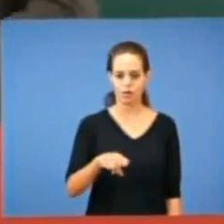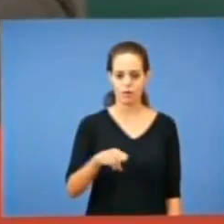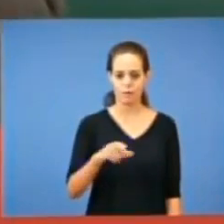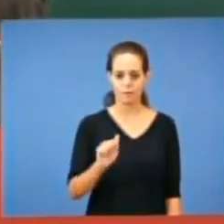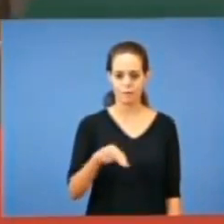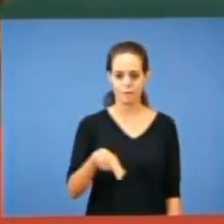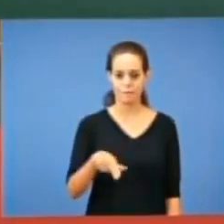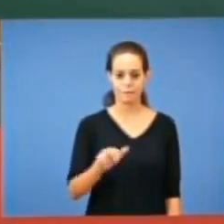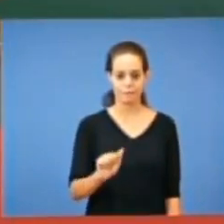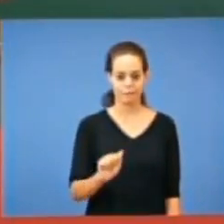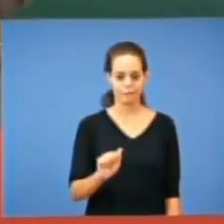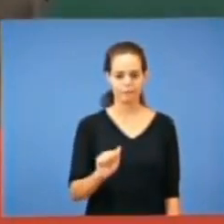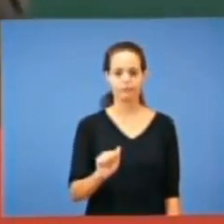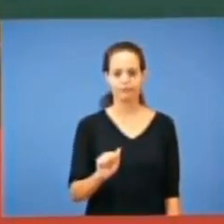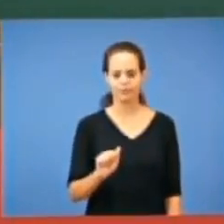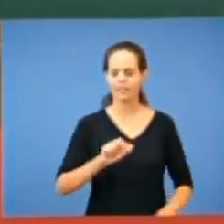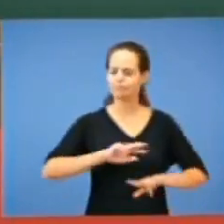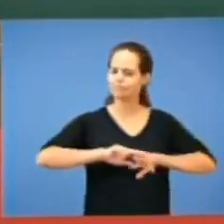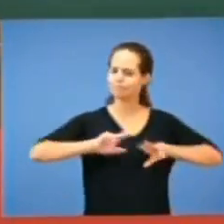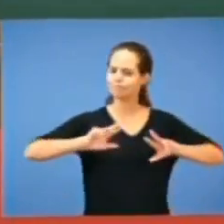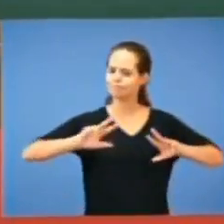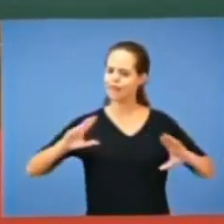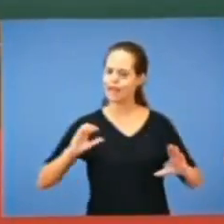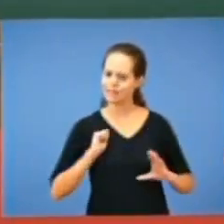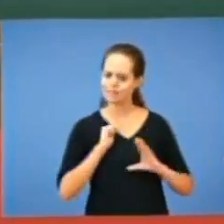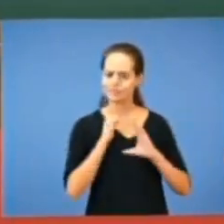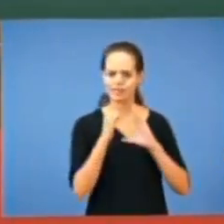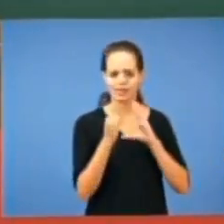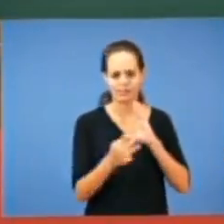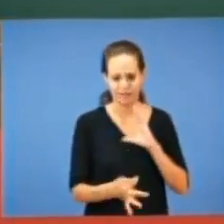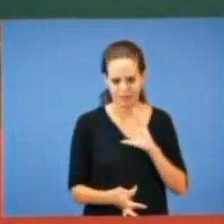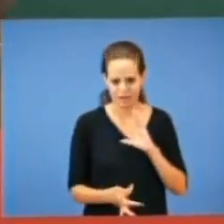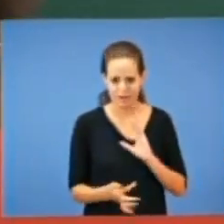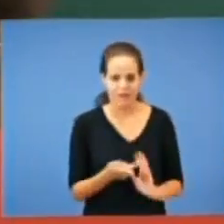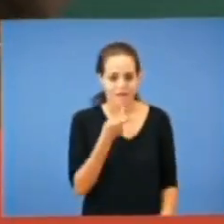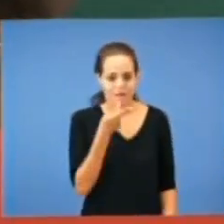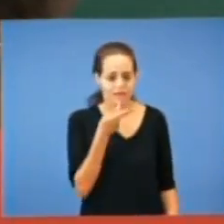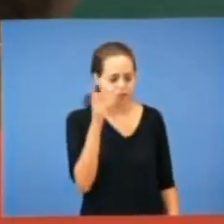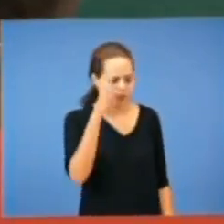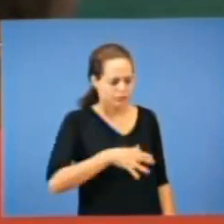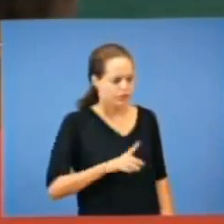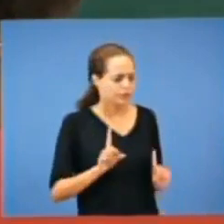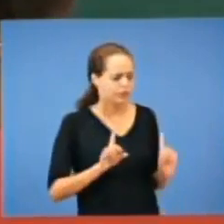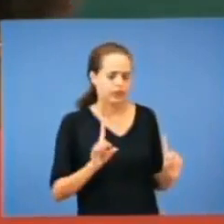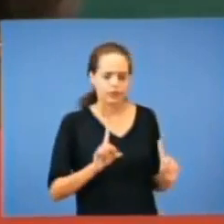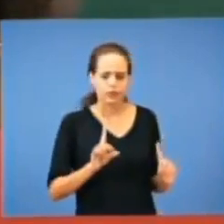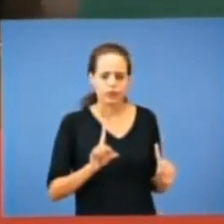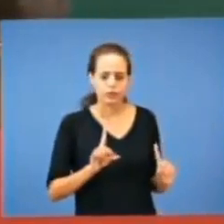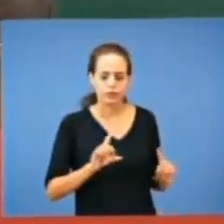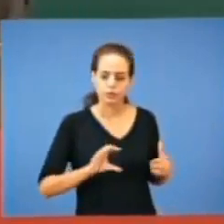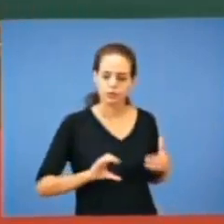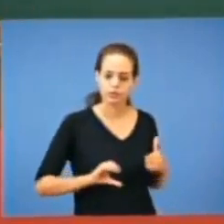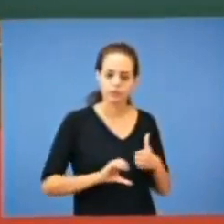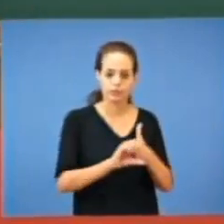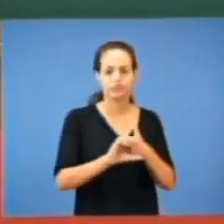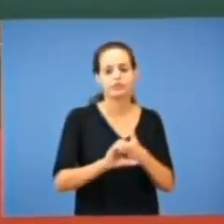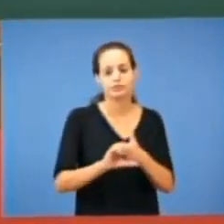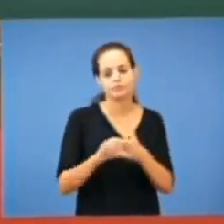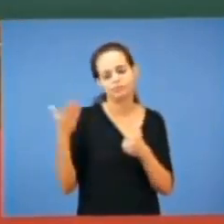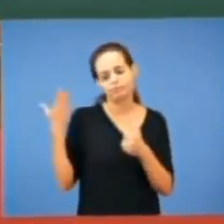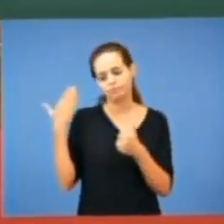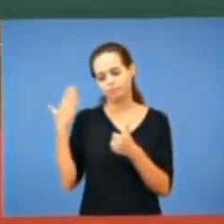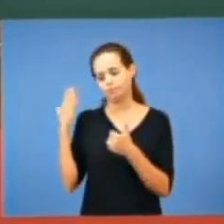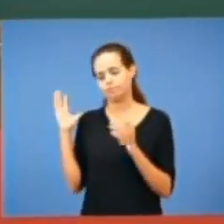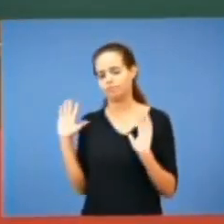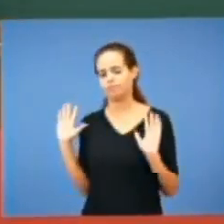church with the name of Roman. You receive many other things. We're not complaining about anybody. We're not criticizing anybody. When we speak